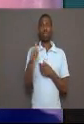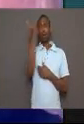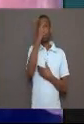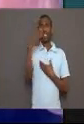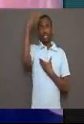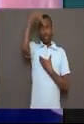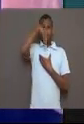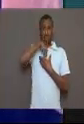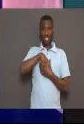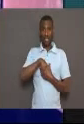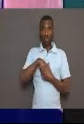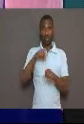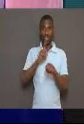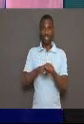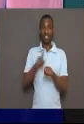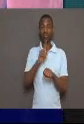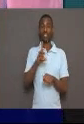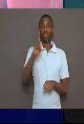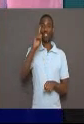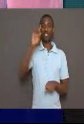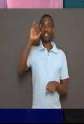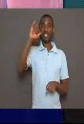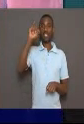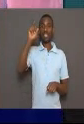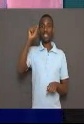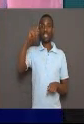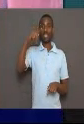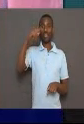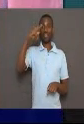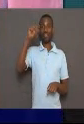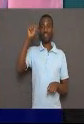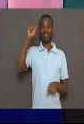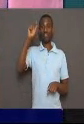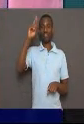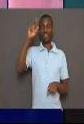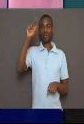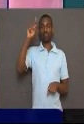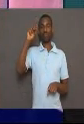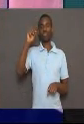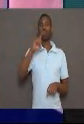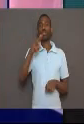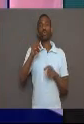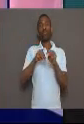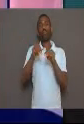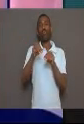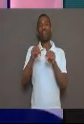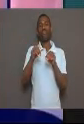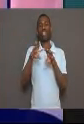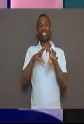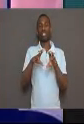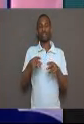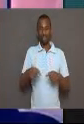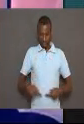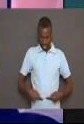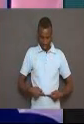When we breathe in, the diaphragm moves downward, and the rib